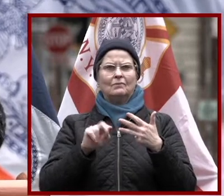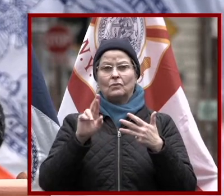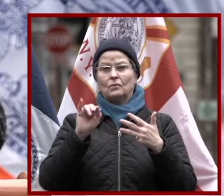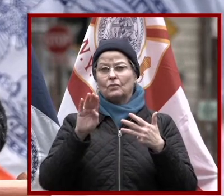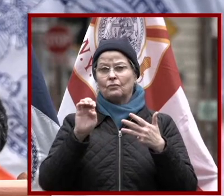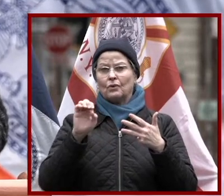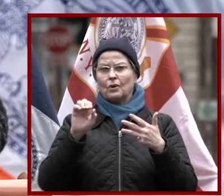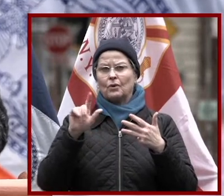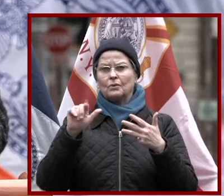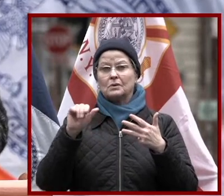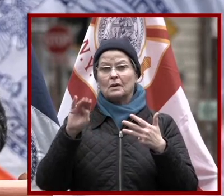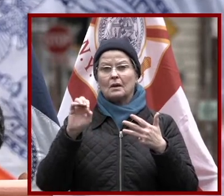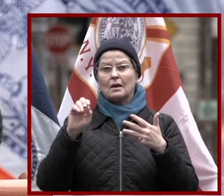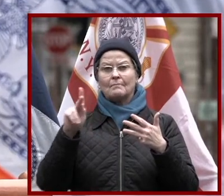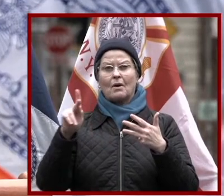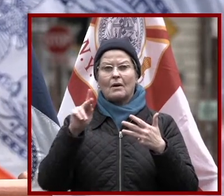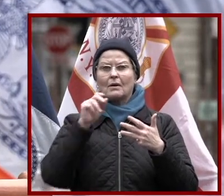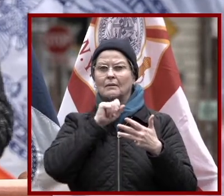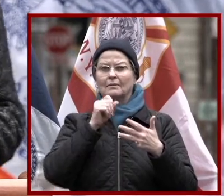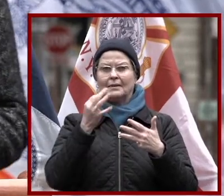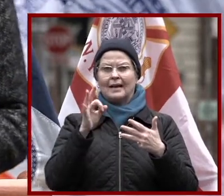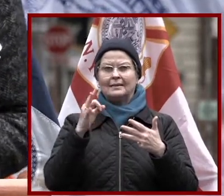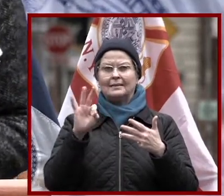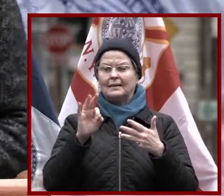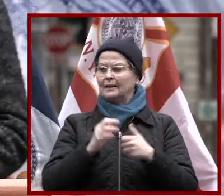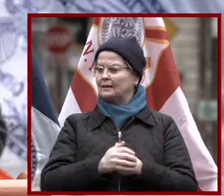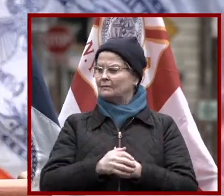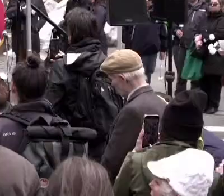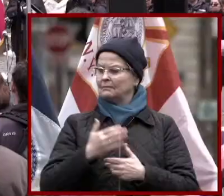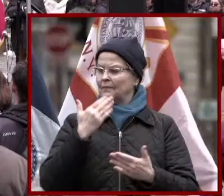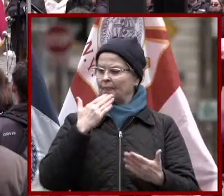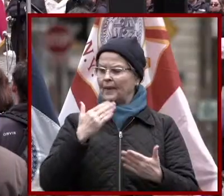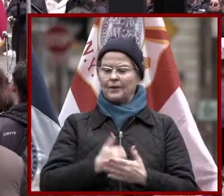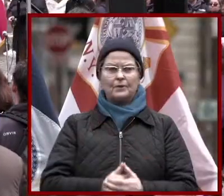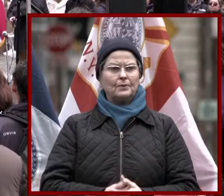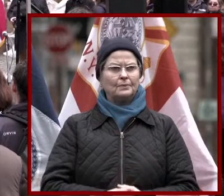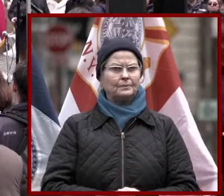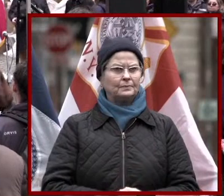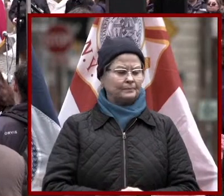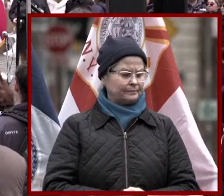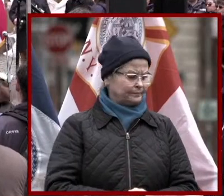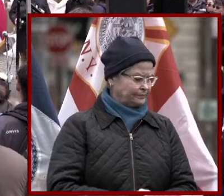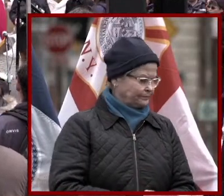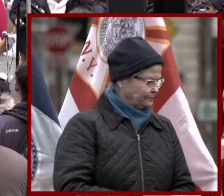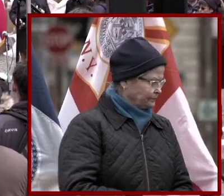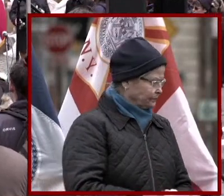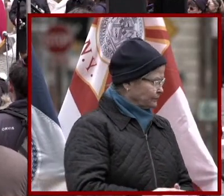Rose Larmark, 19. Thank you.